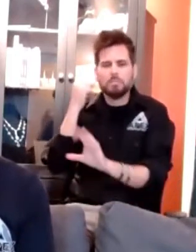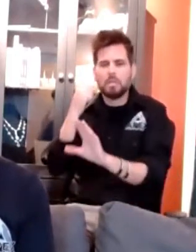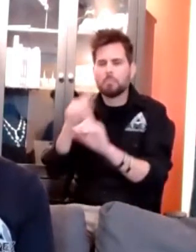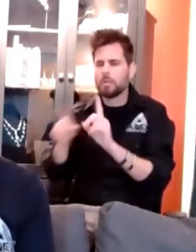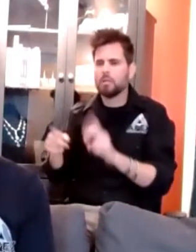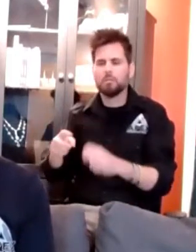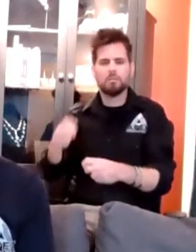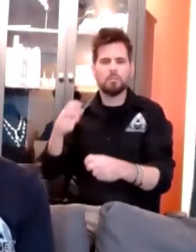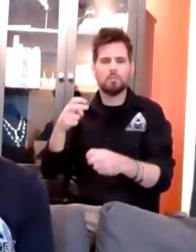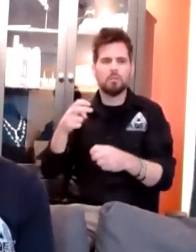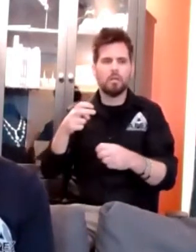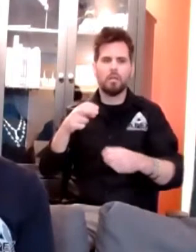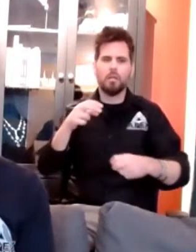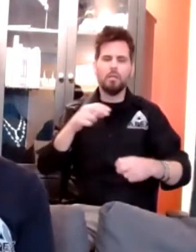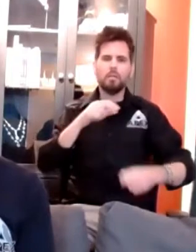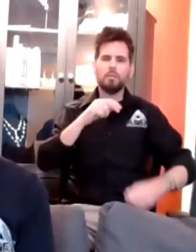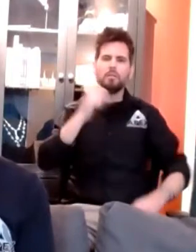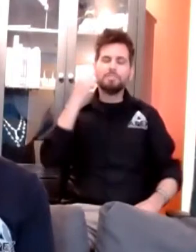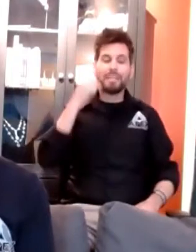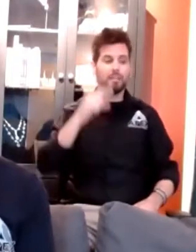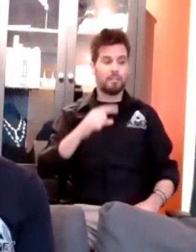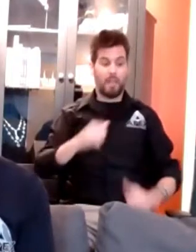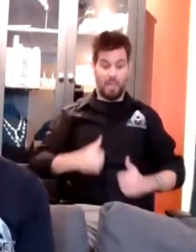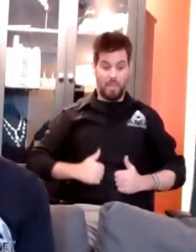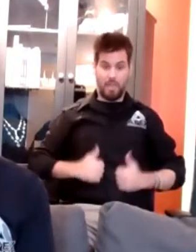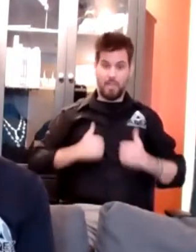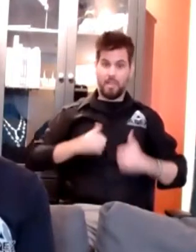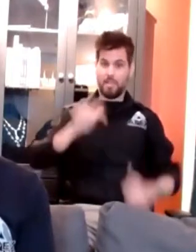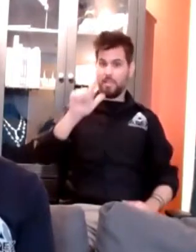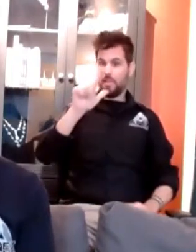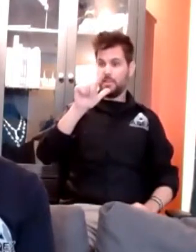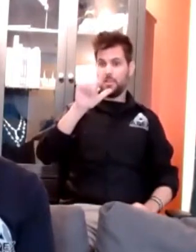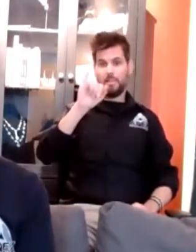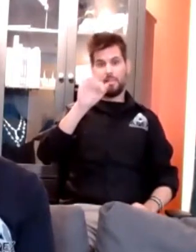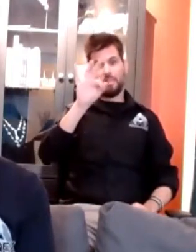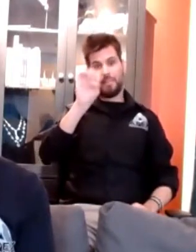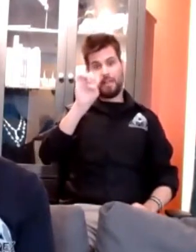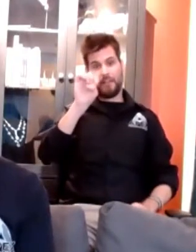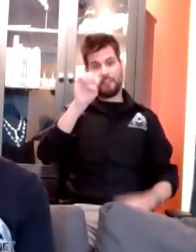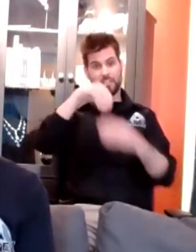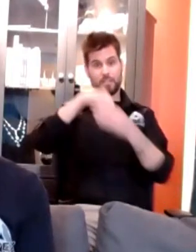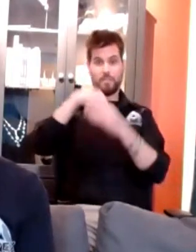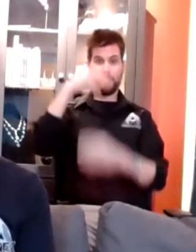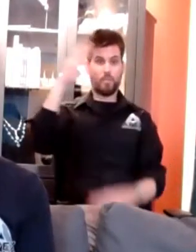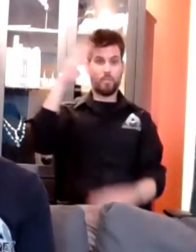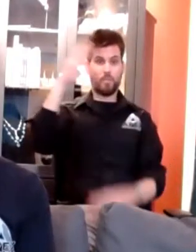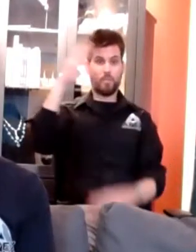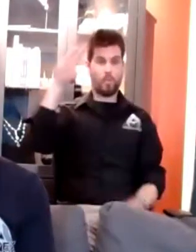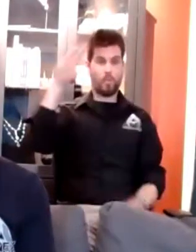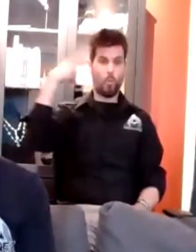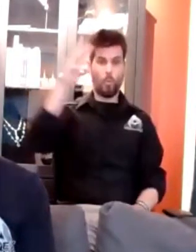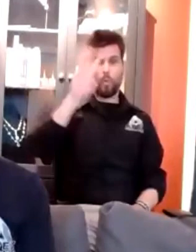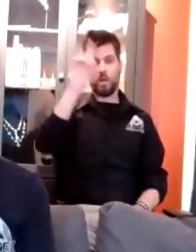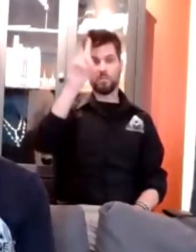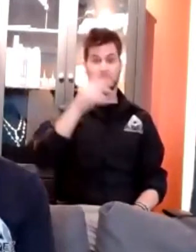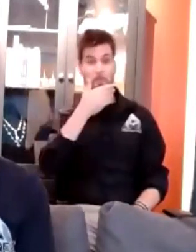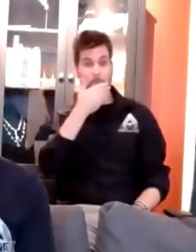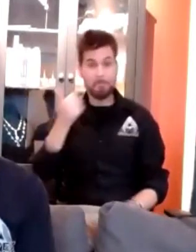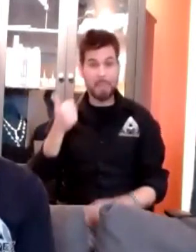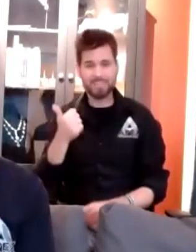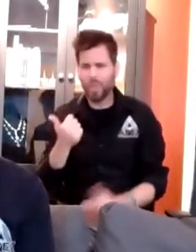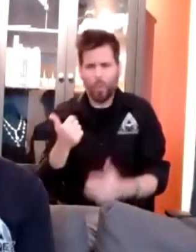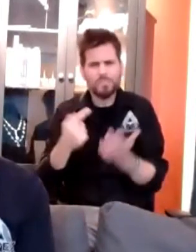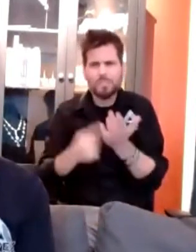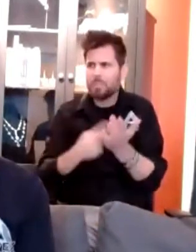in the wild, and if that's truly the most ideal situation for them. It's tough to hunt. It's tough